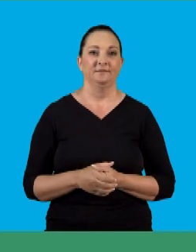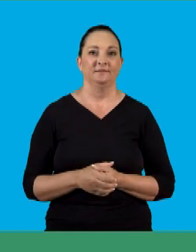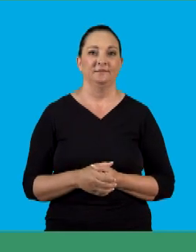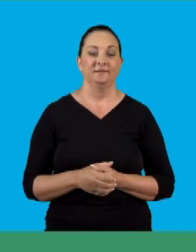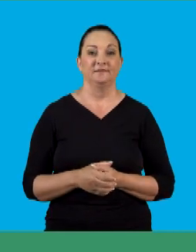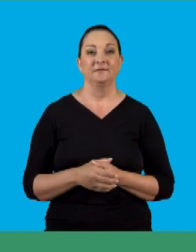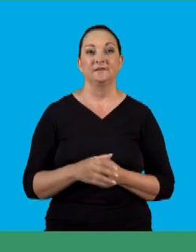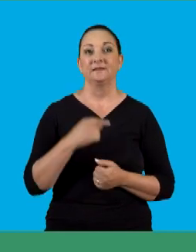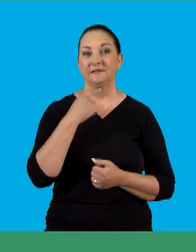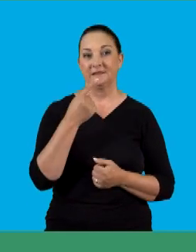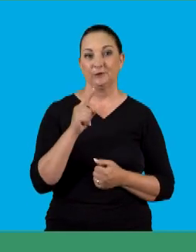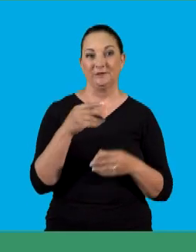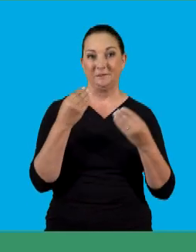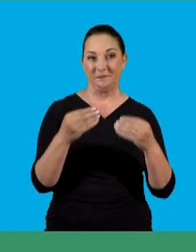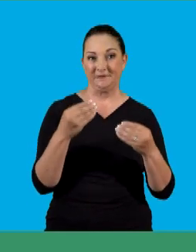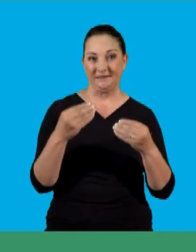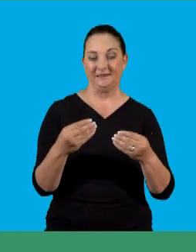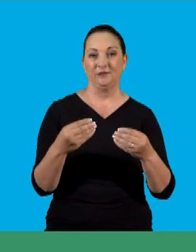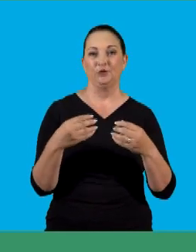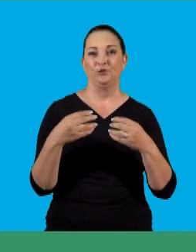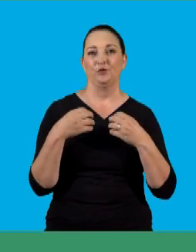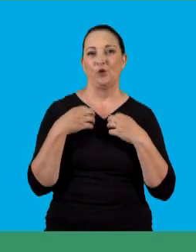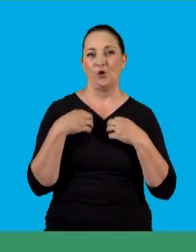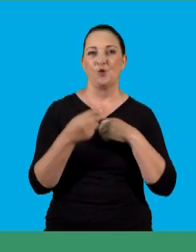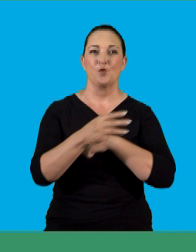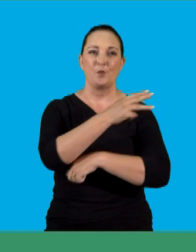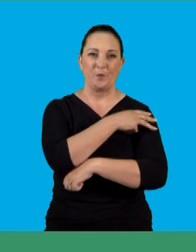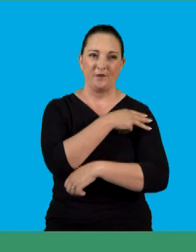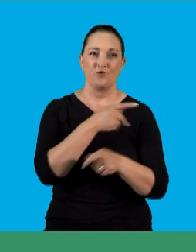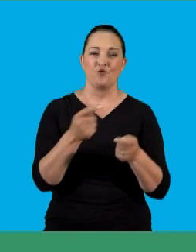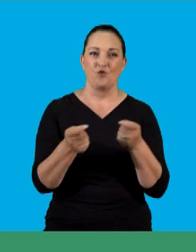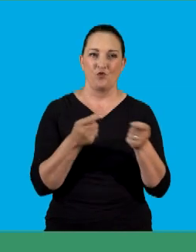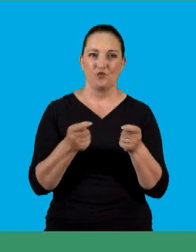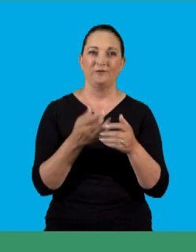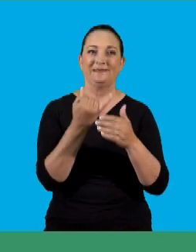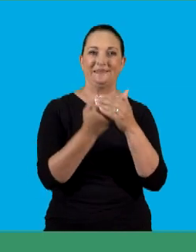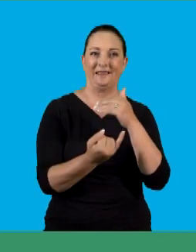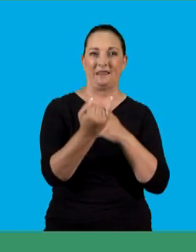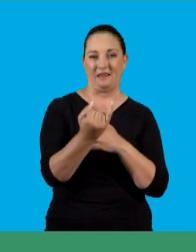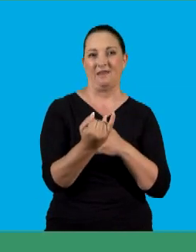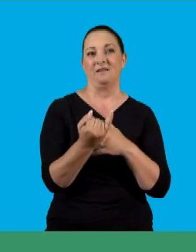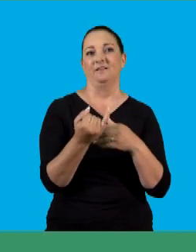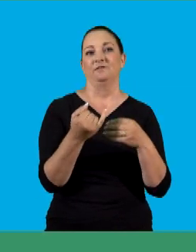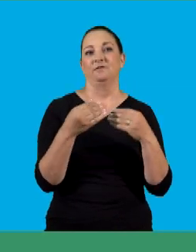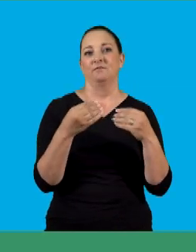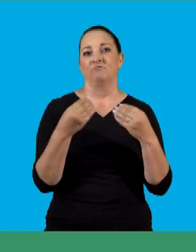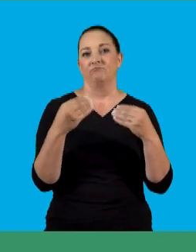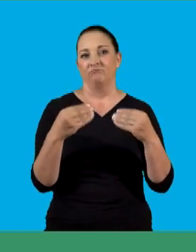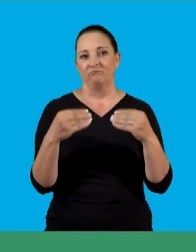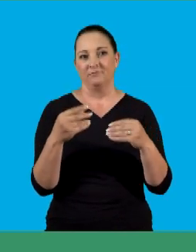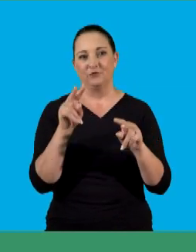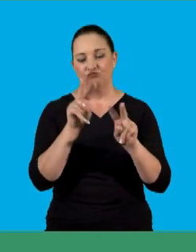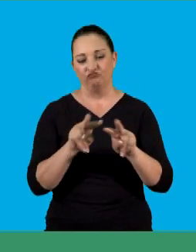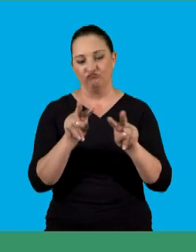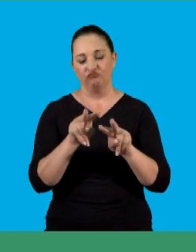defined the following. It consists of businesses owned, managed, and controlled by individuals and